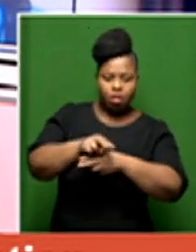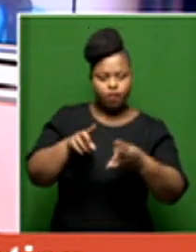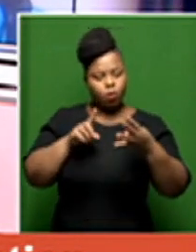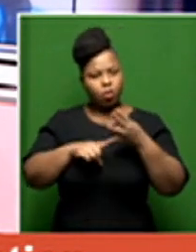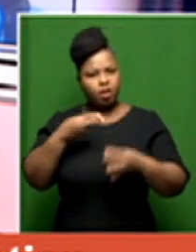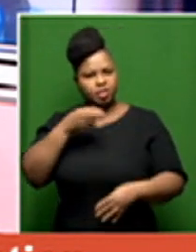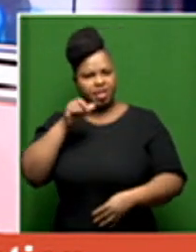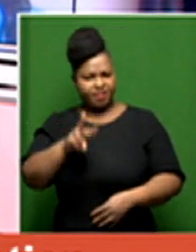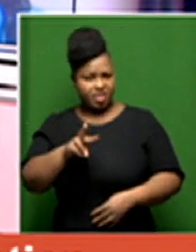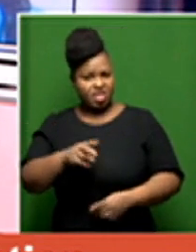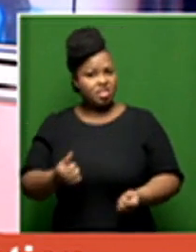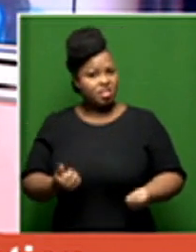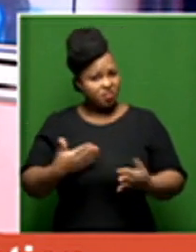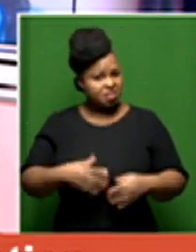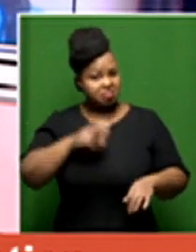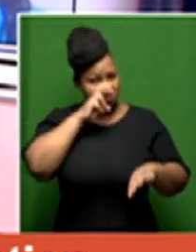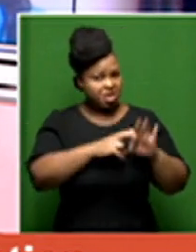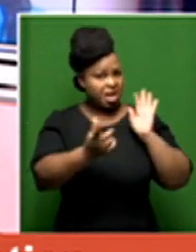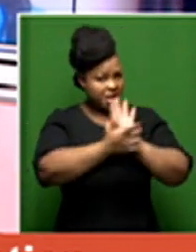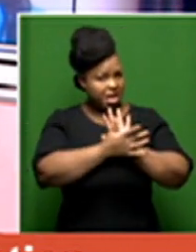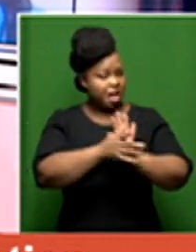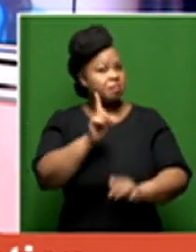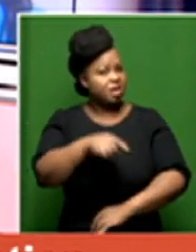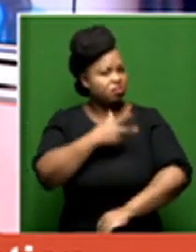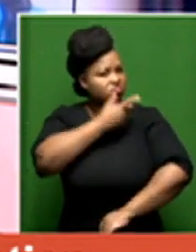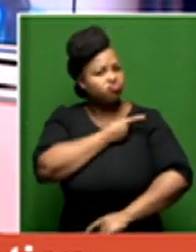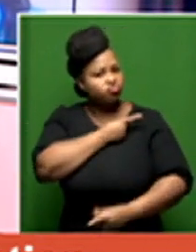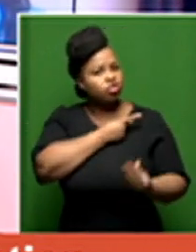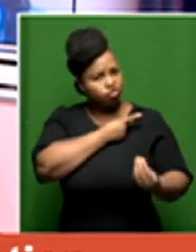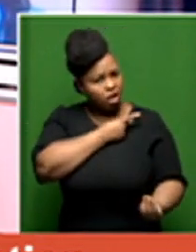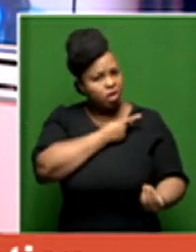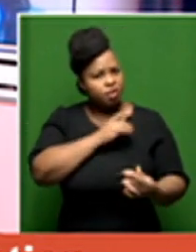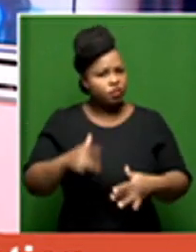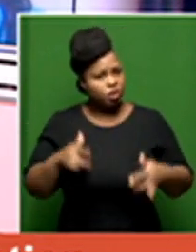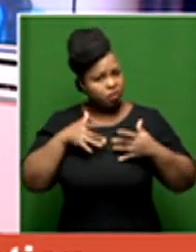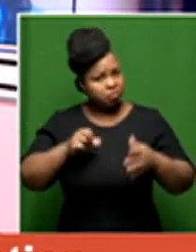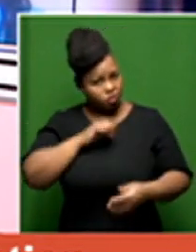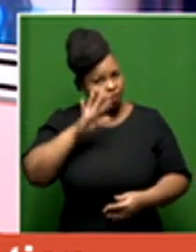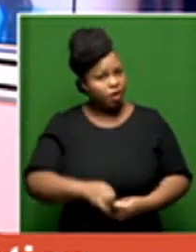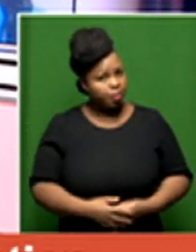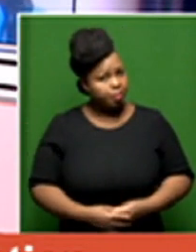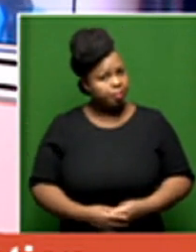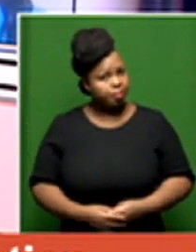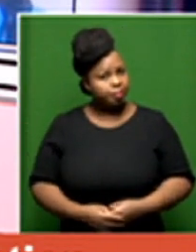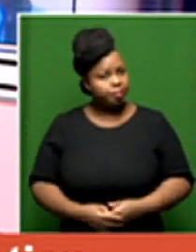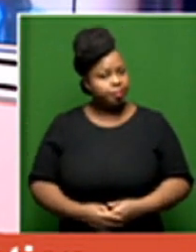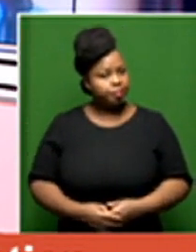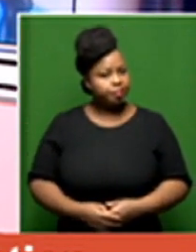there currently a legal requirement to vaccinate your child if you live in South Africa?